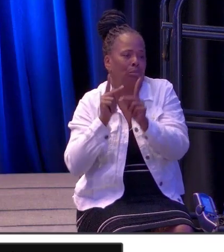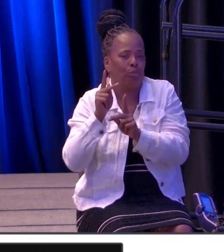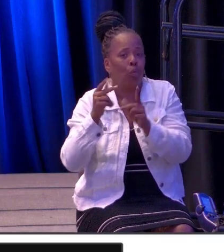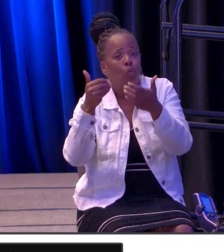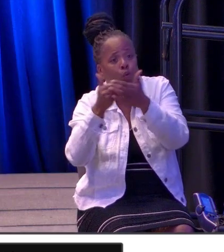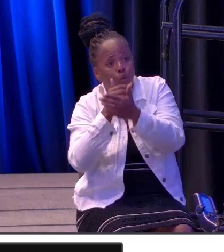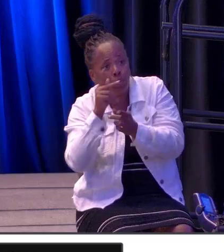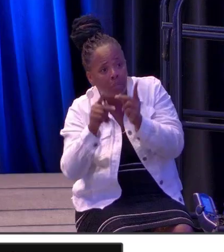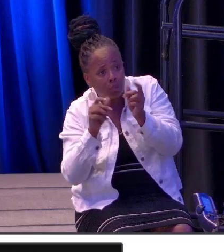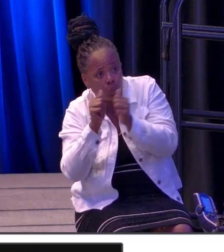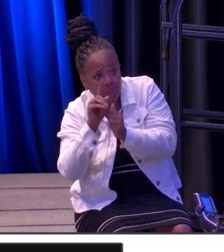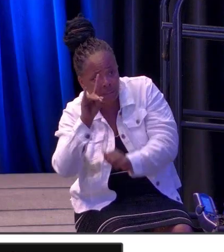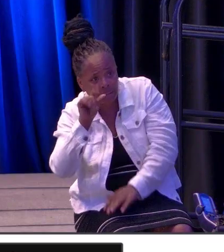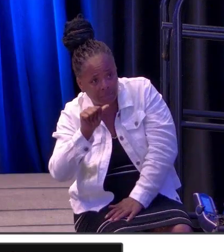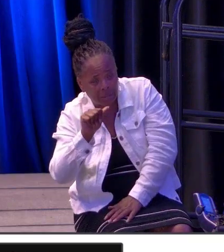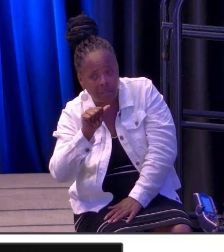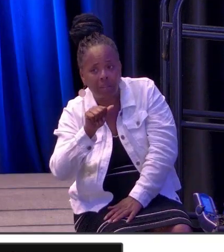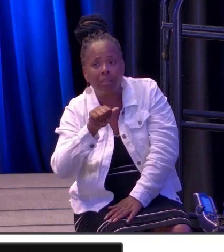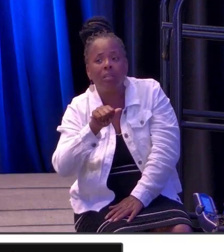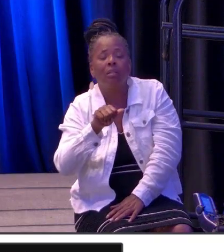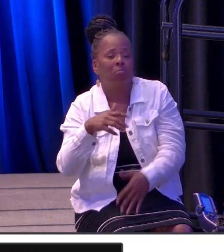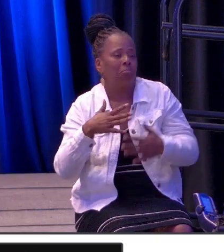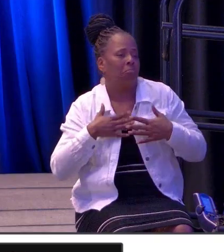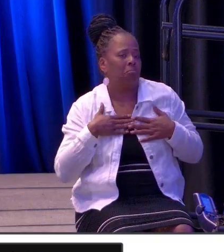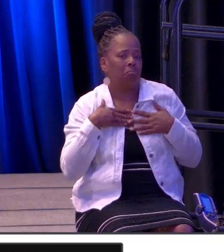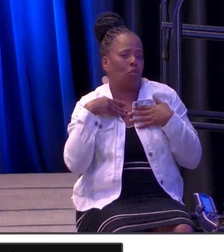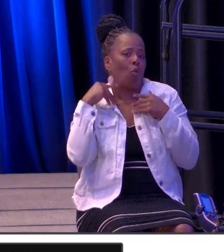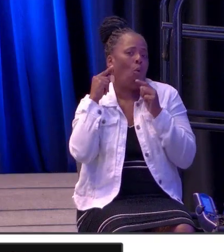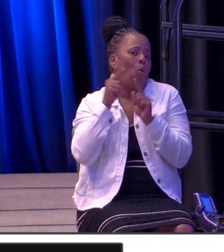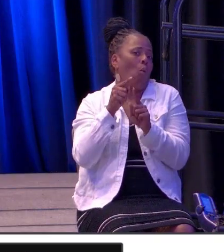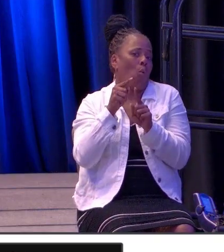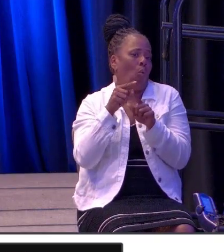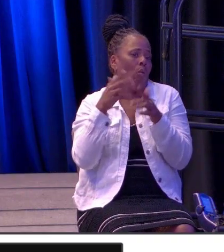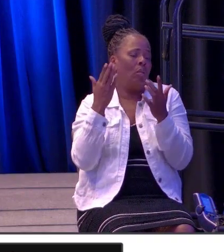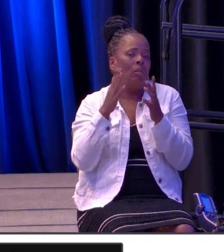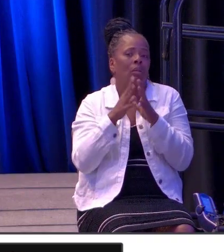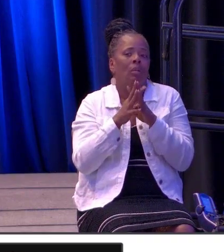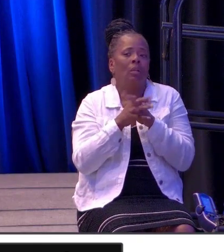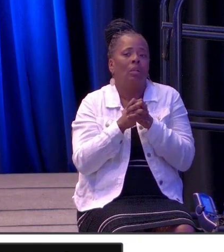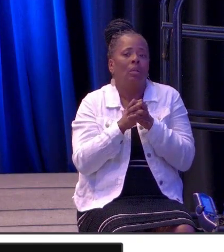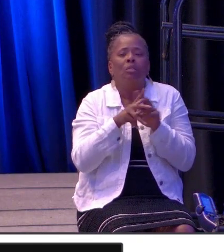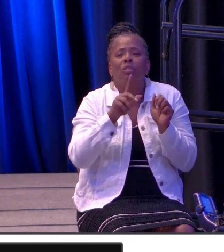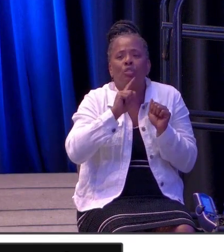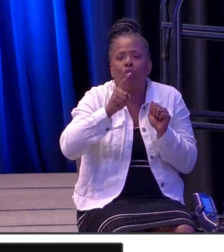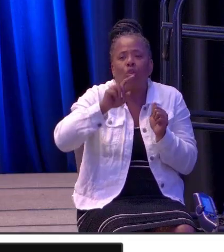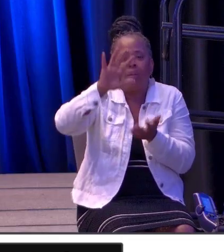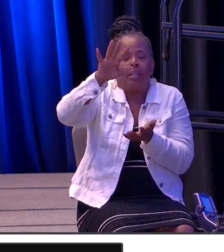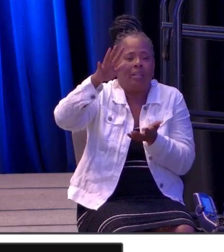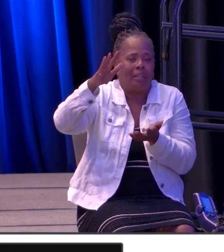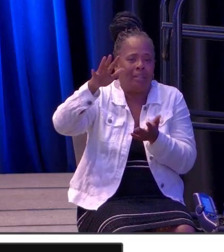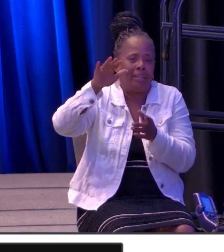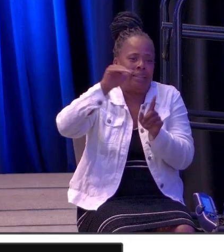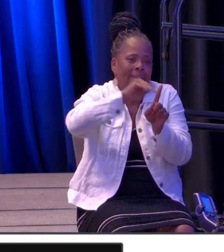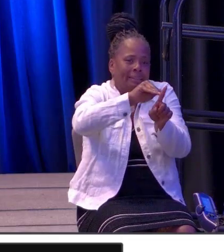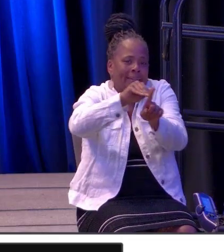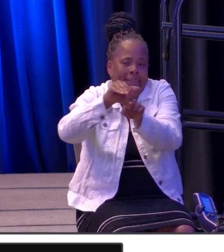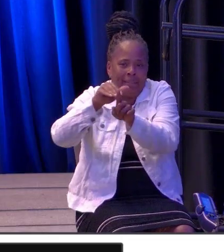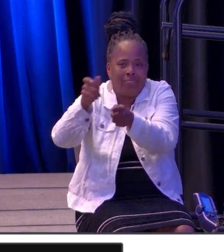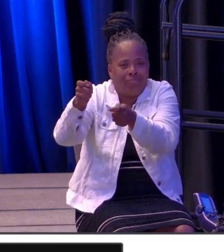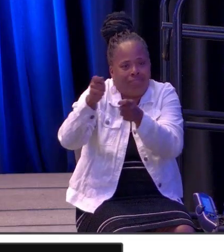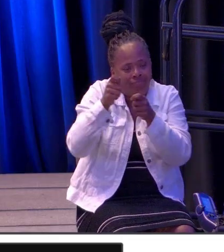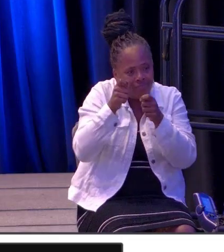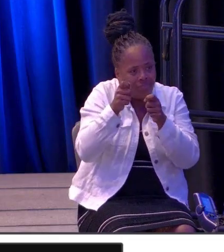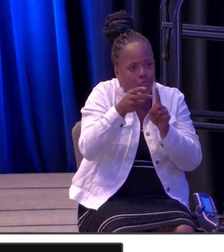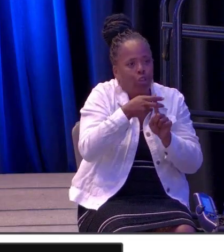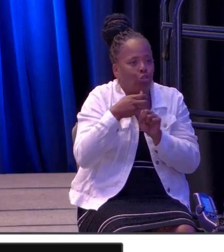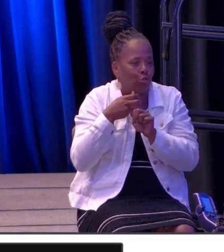are disabled in DC. So our mission is to fill our tally sheet, which is really 12 spaces,